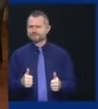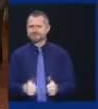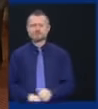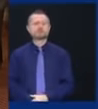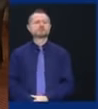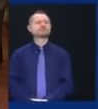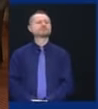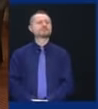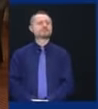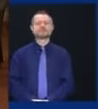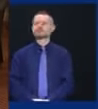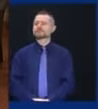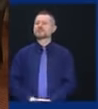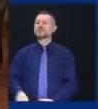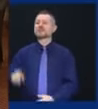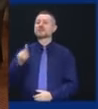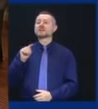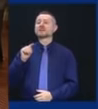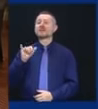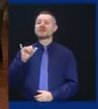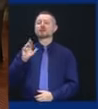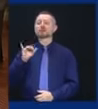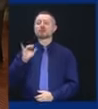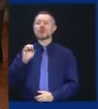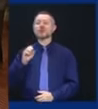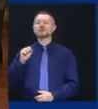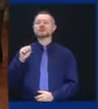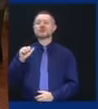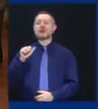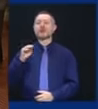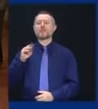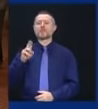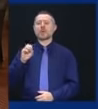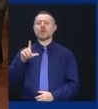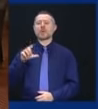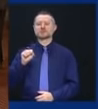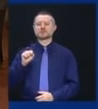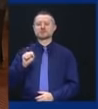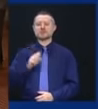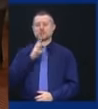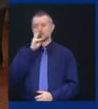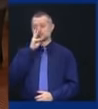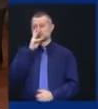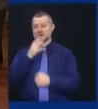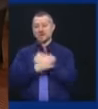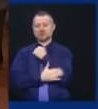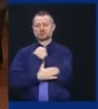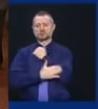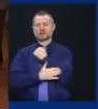We have Tyree Woodson Samuels, Westchester County Legislator. Pleasure to be with him.